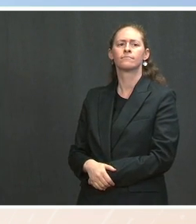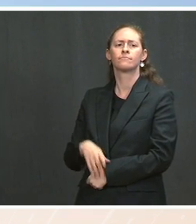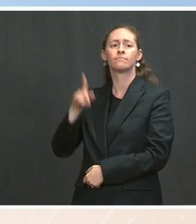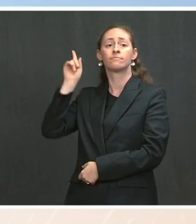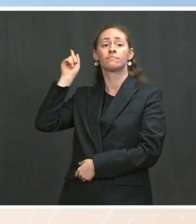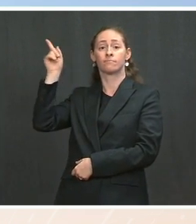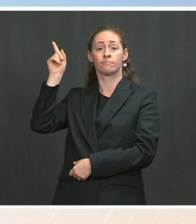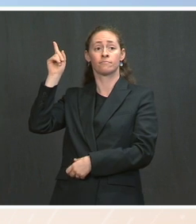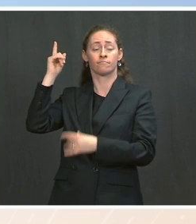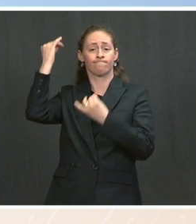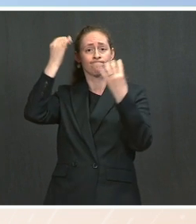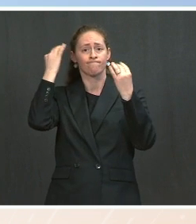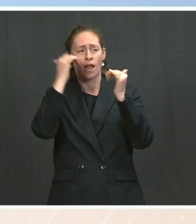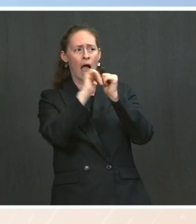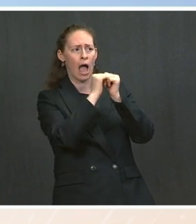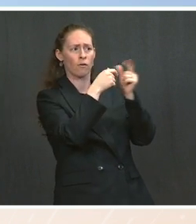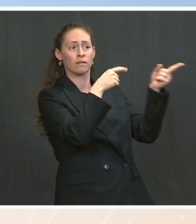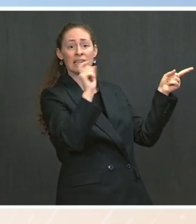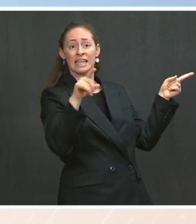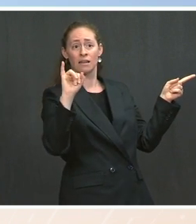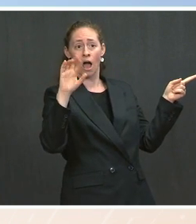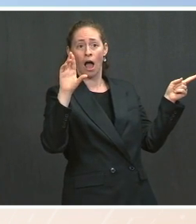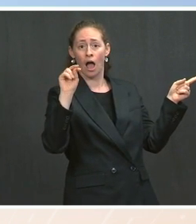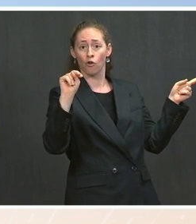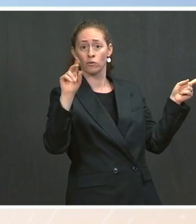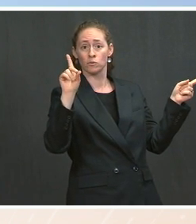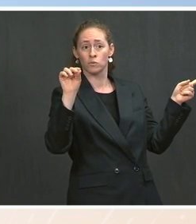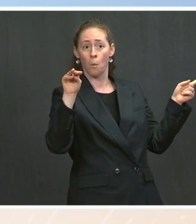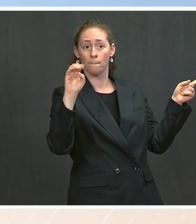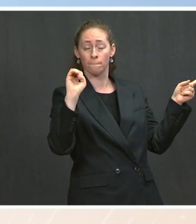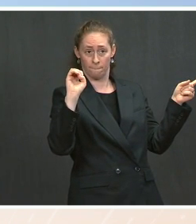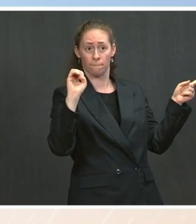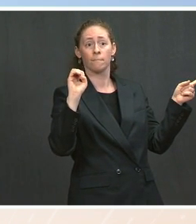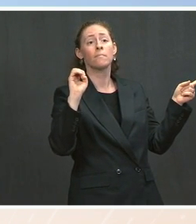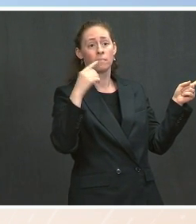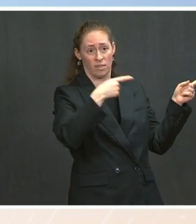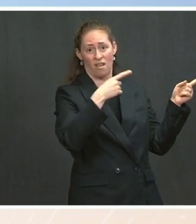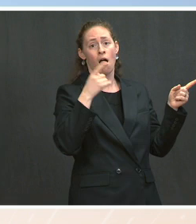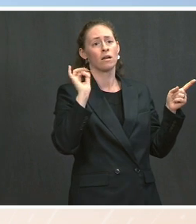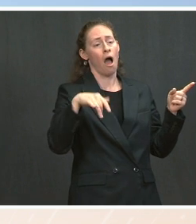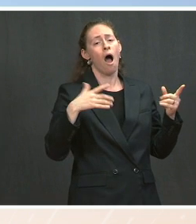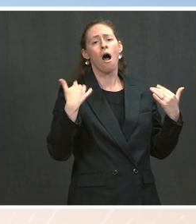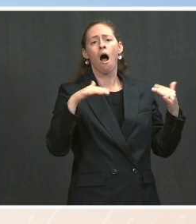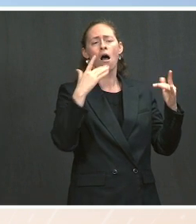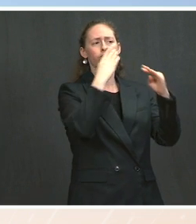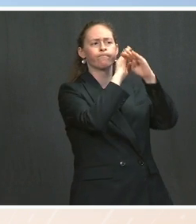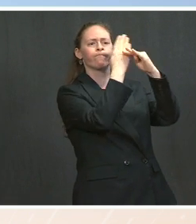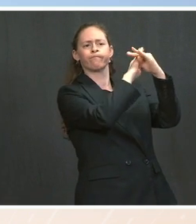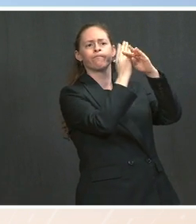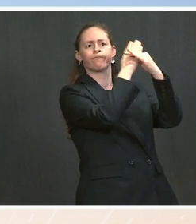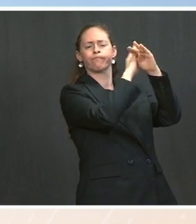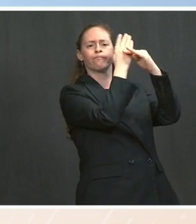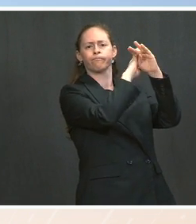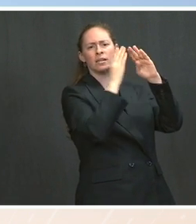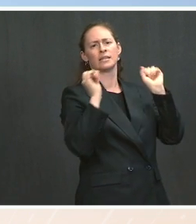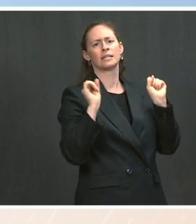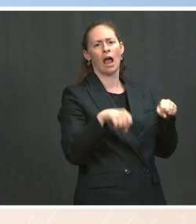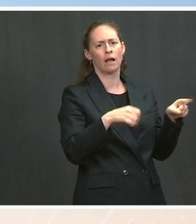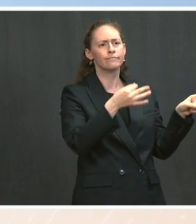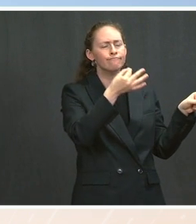our view is that saved hundreds of lives, maybe more than that, given the effectiveness, also to support through the United